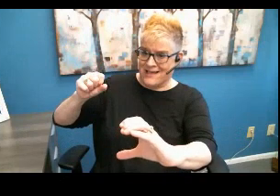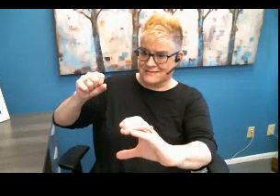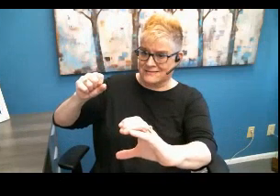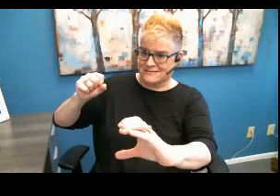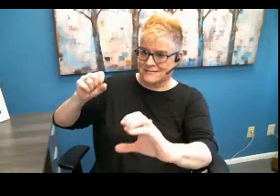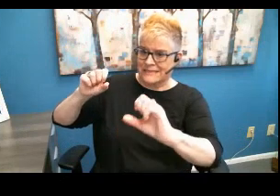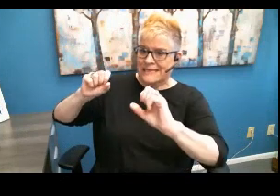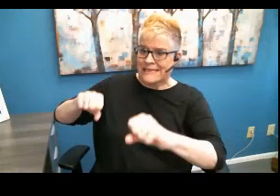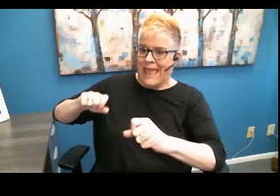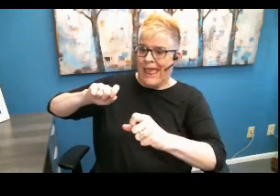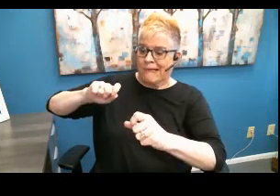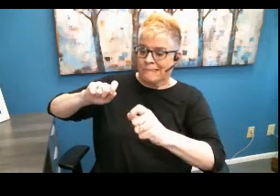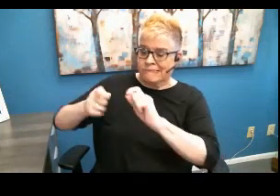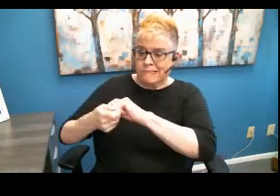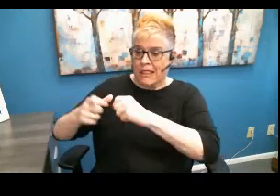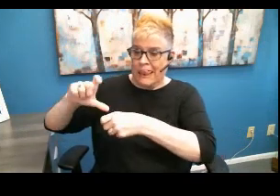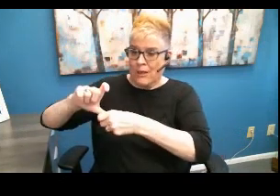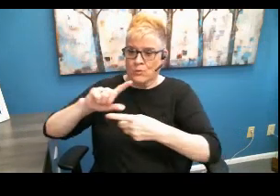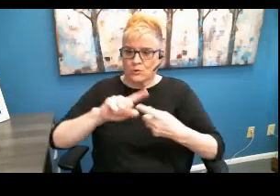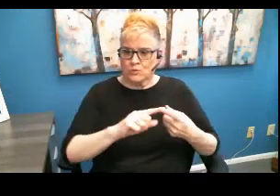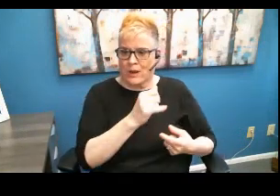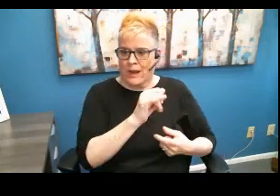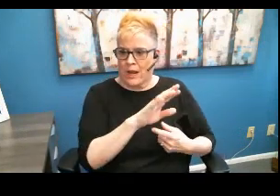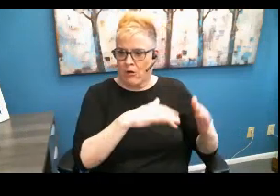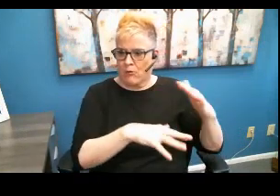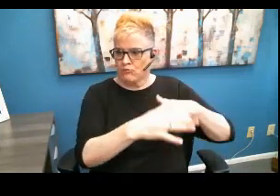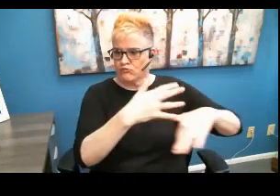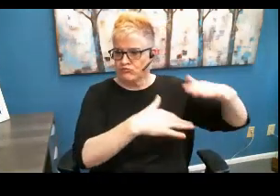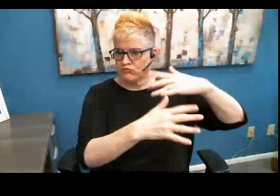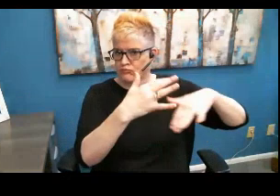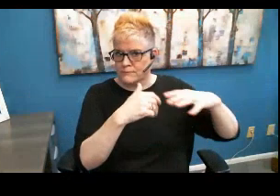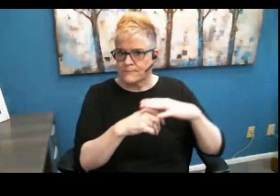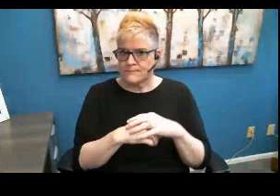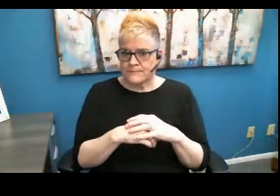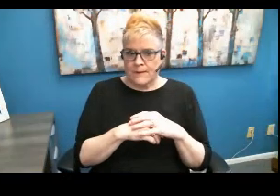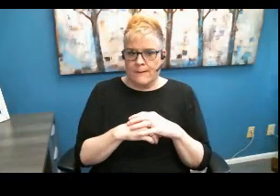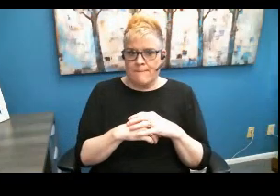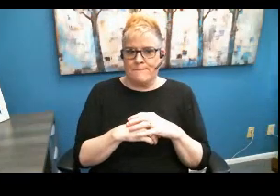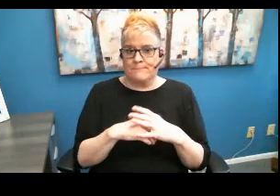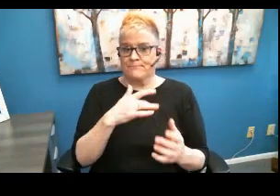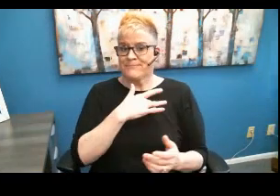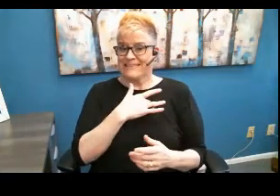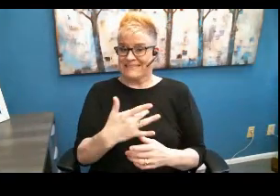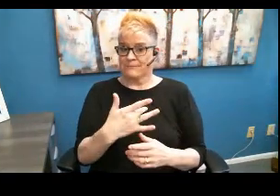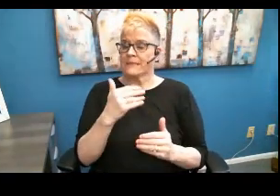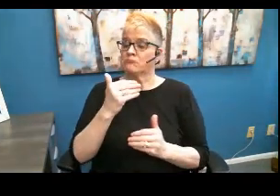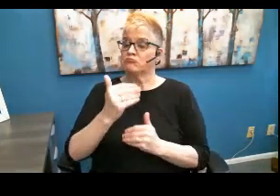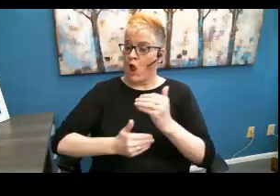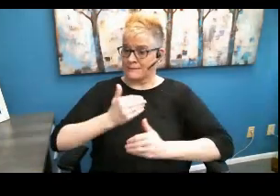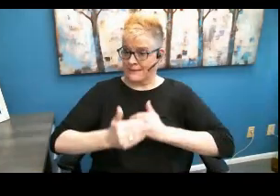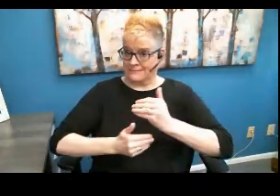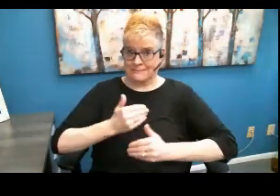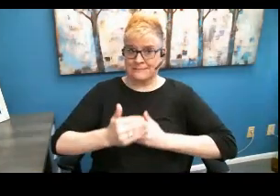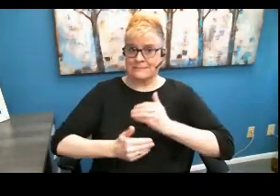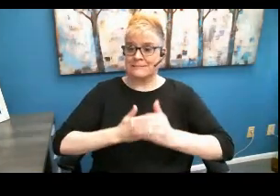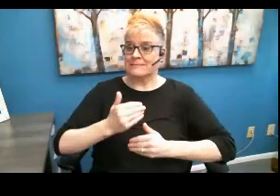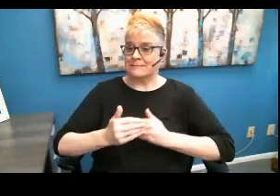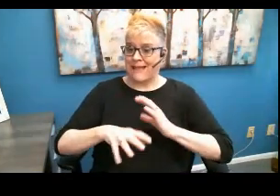vaporize that gas and put it into the piping systems. So typically they will process the natural gas when it's coming